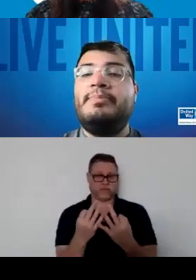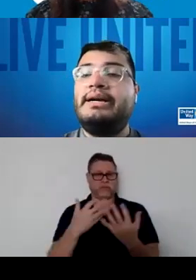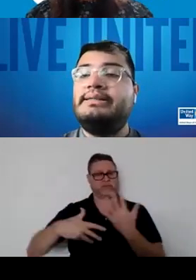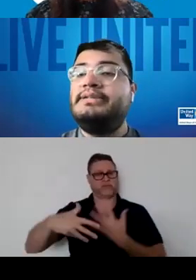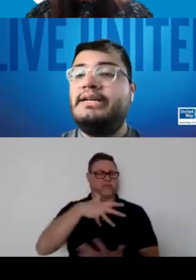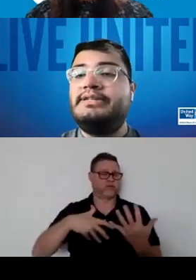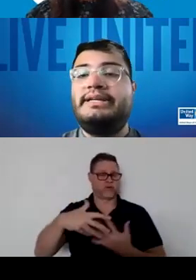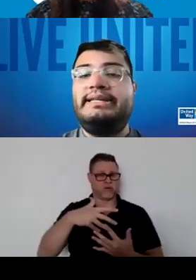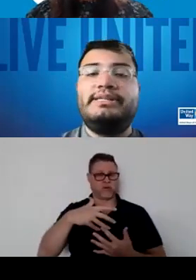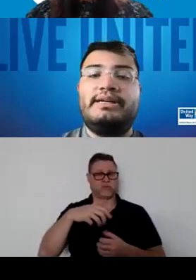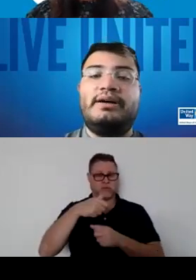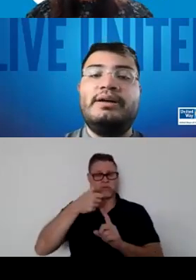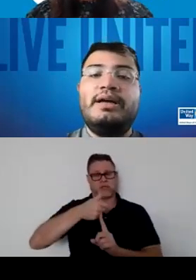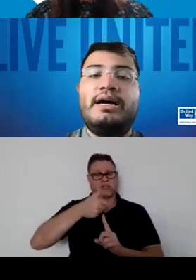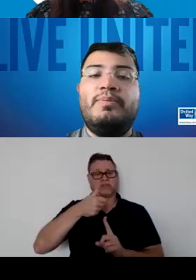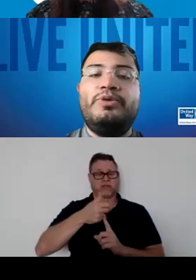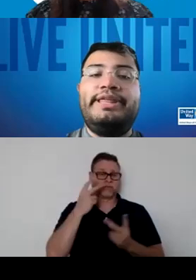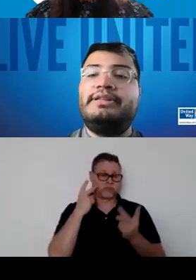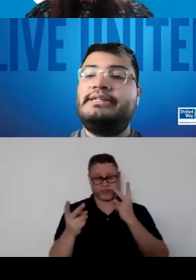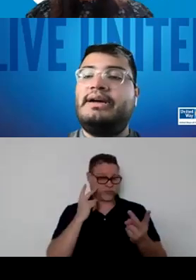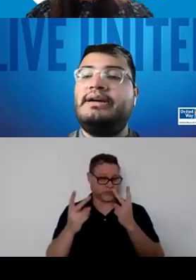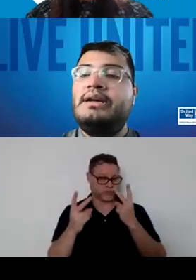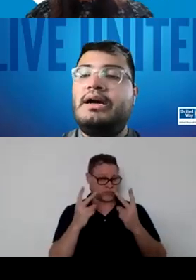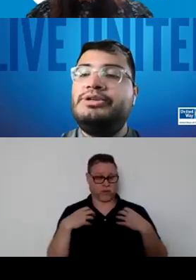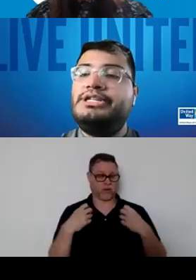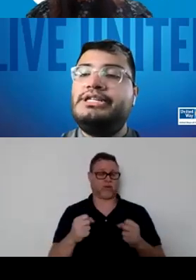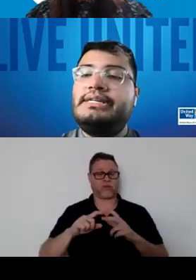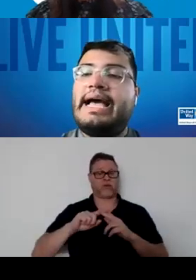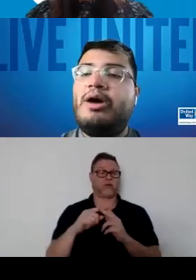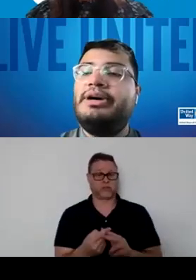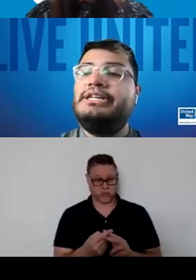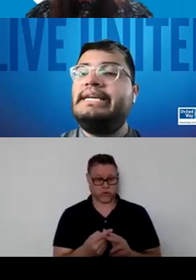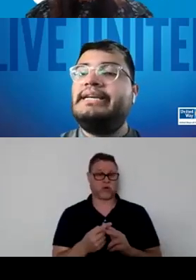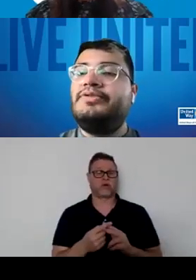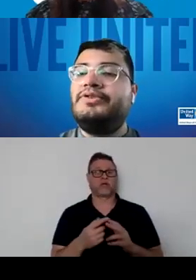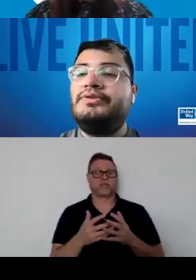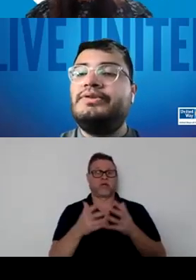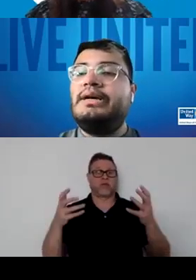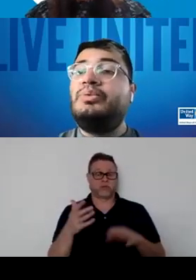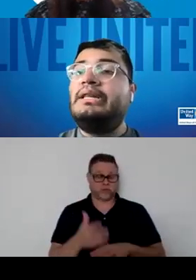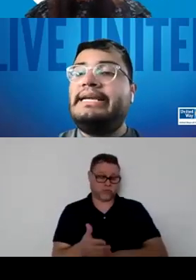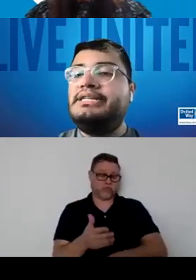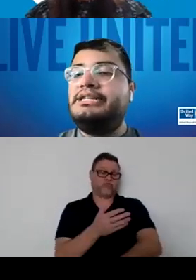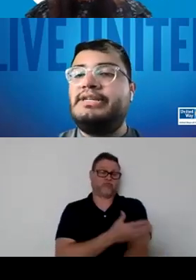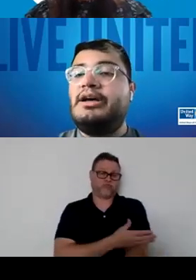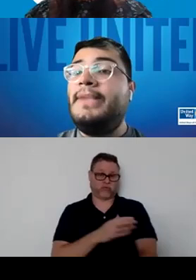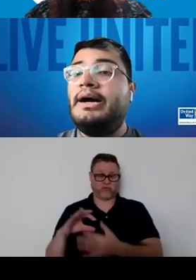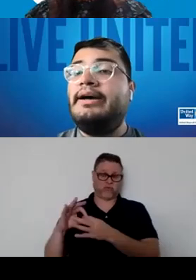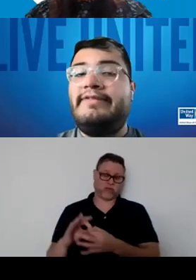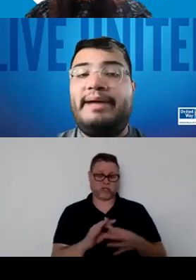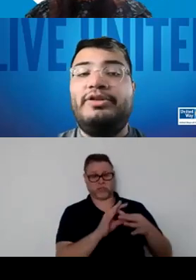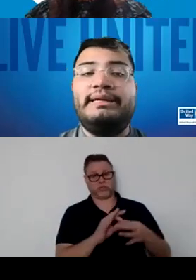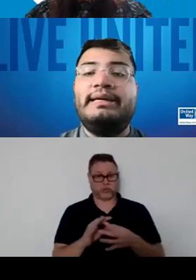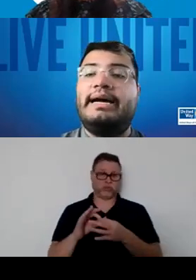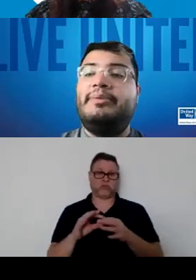interaction amongst themselves. Something that we saw with Healthy Start was just how much it could improve relationships among